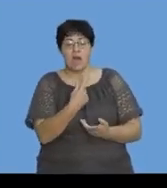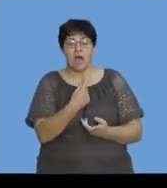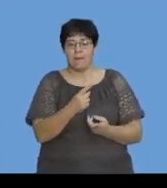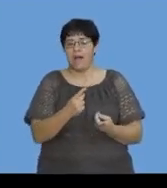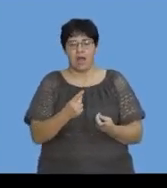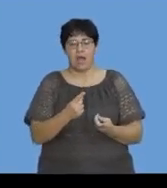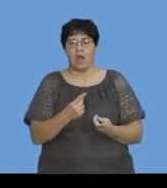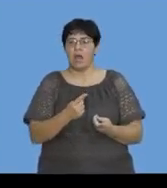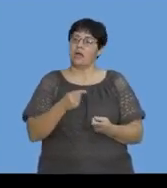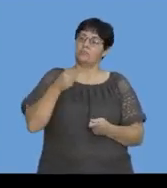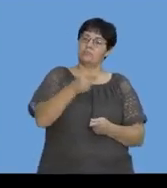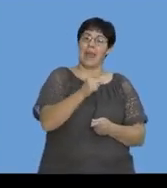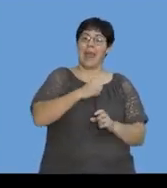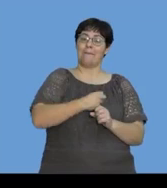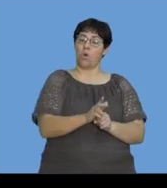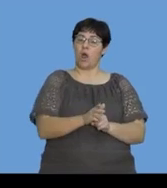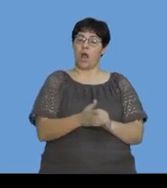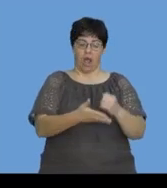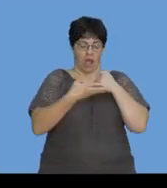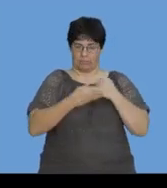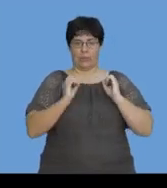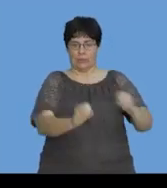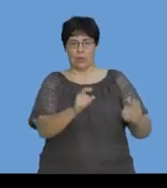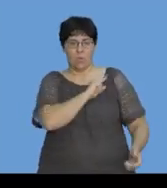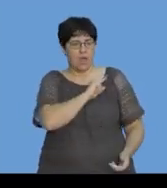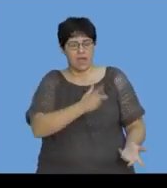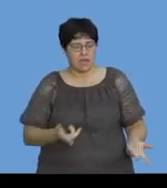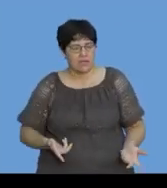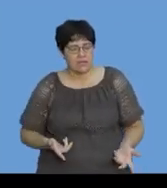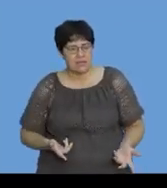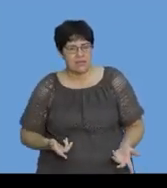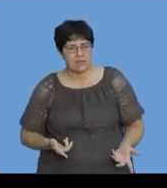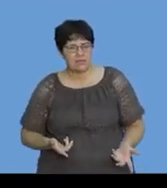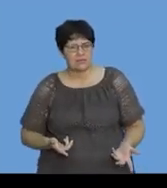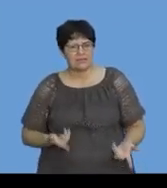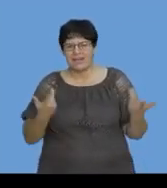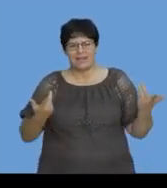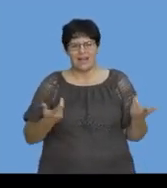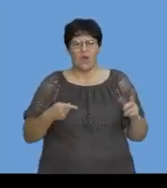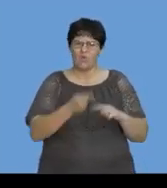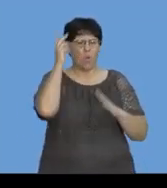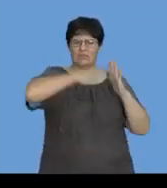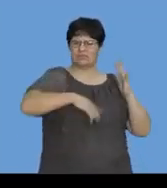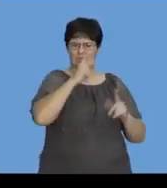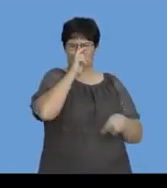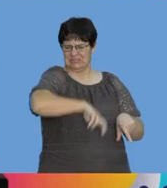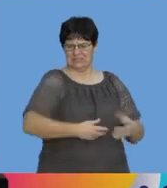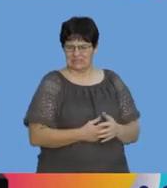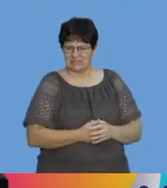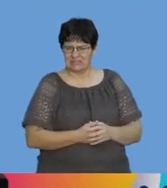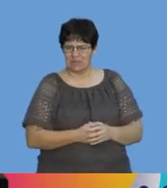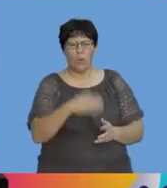antibiotics cannot be used against Ebola. Now we know, we shouldn't even go to the text